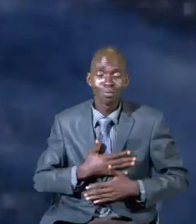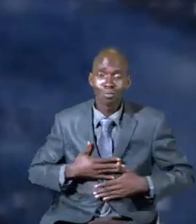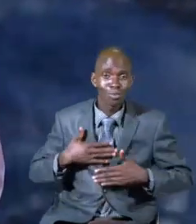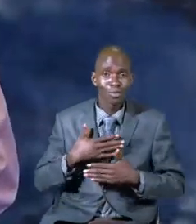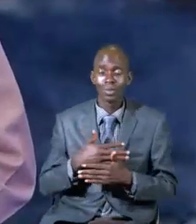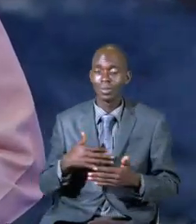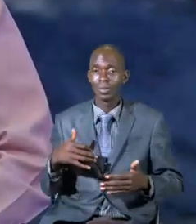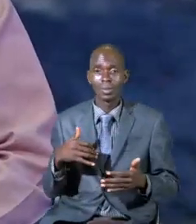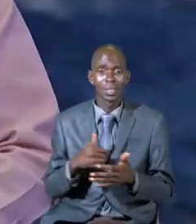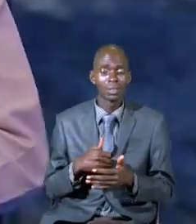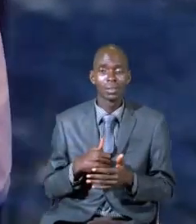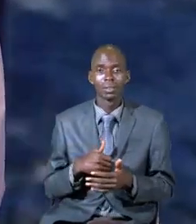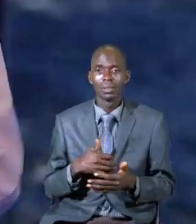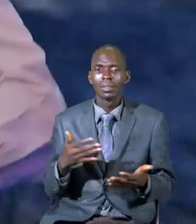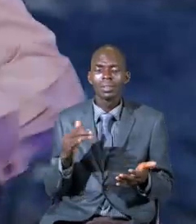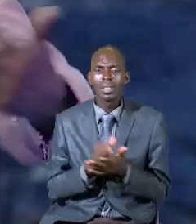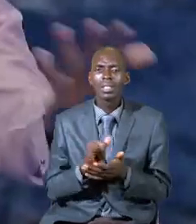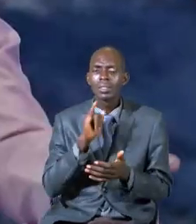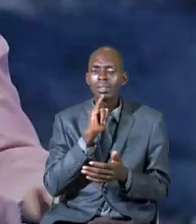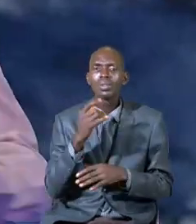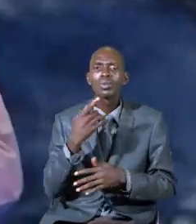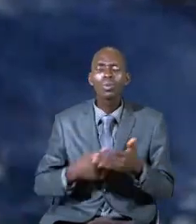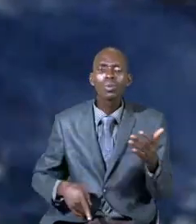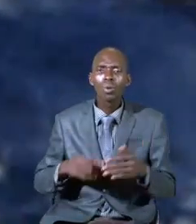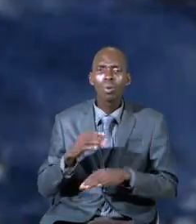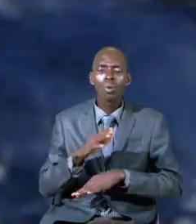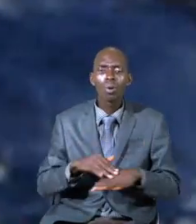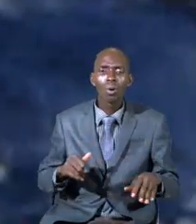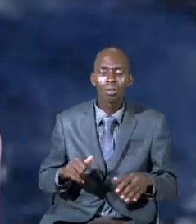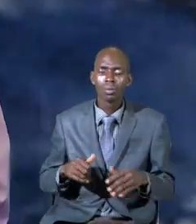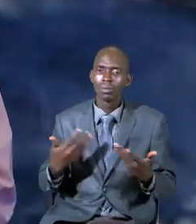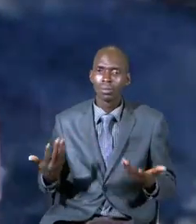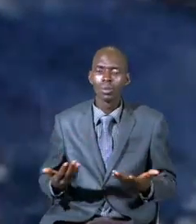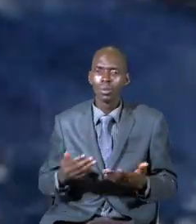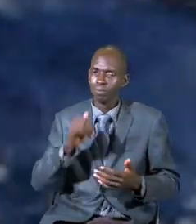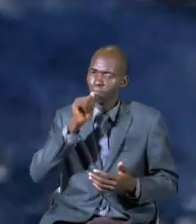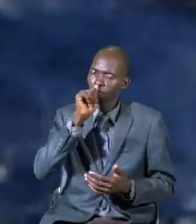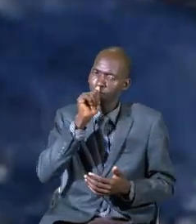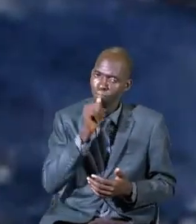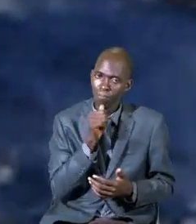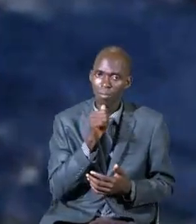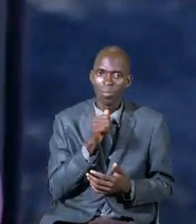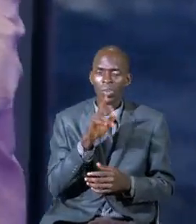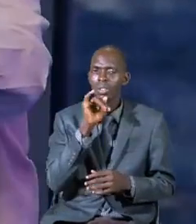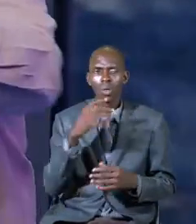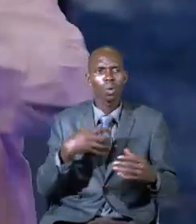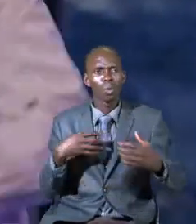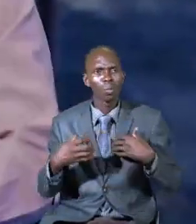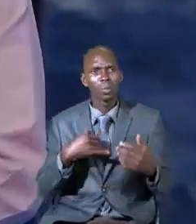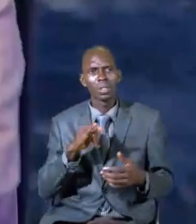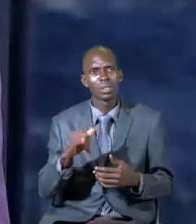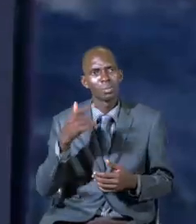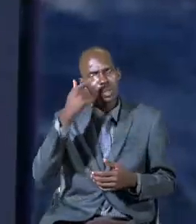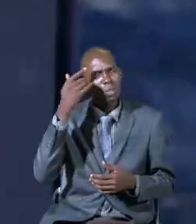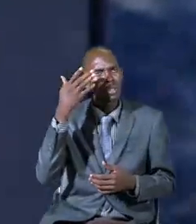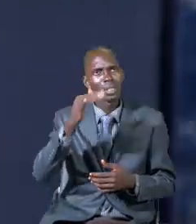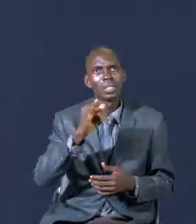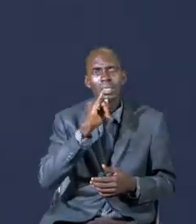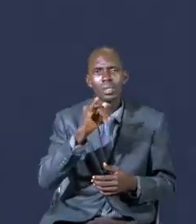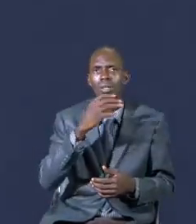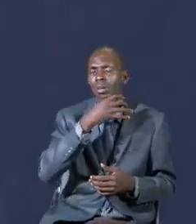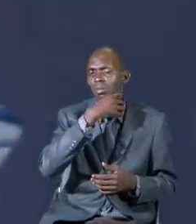know, because there's dry season, because there's Amatan, because there's rainy season, because, you know, the roads are rough